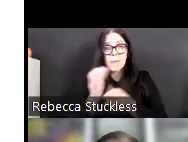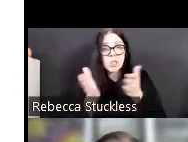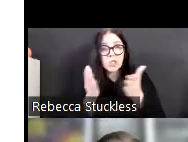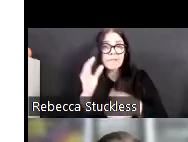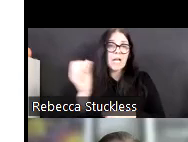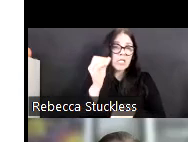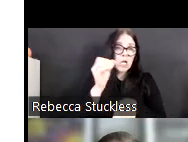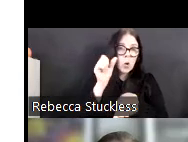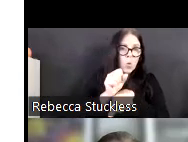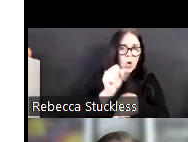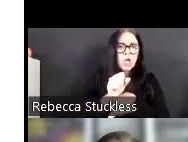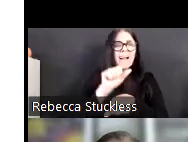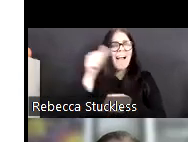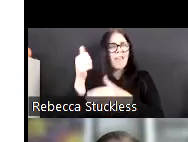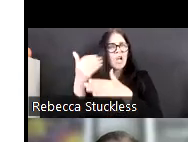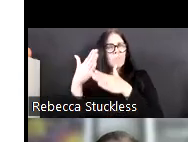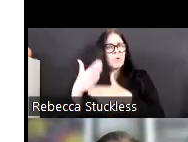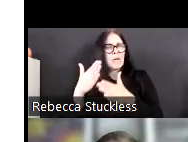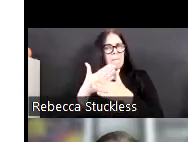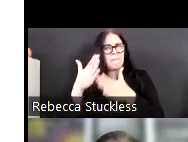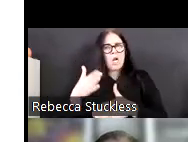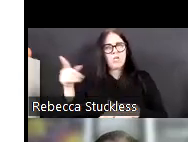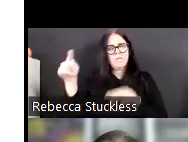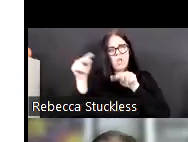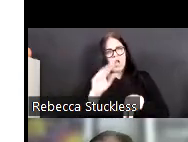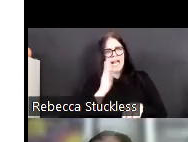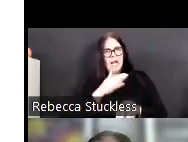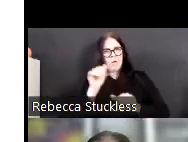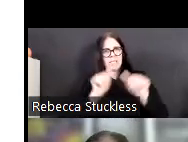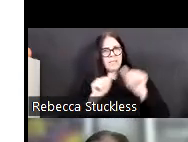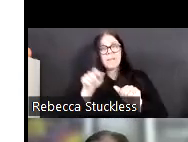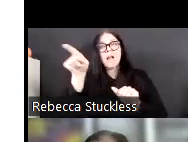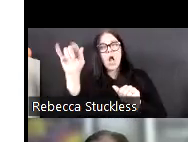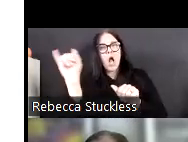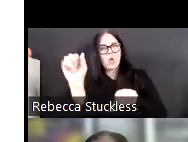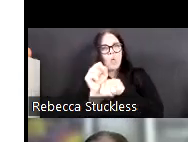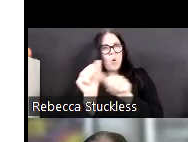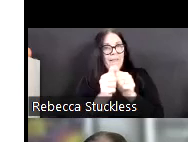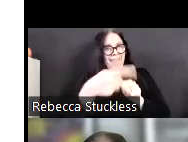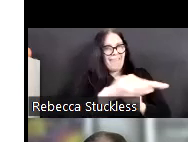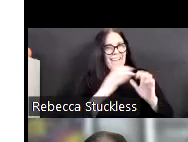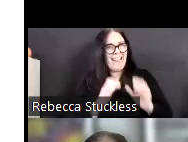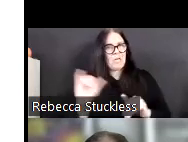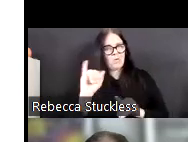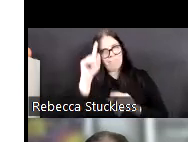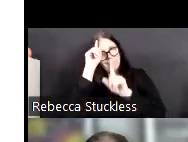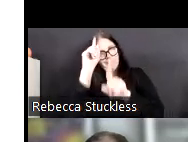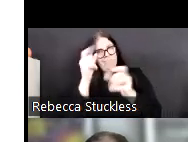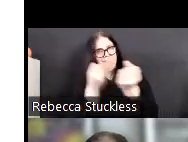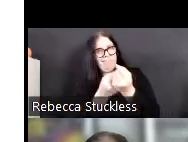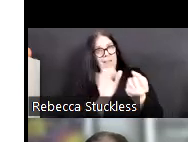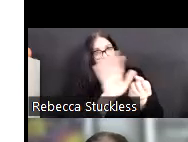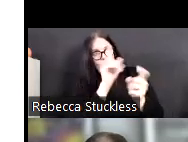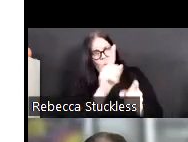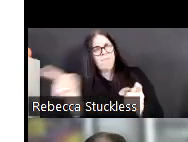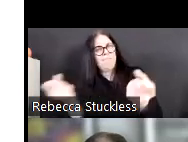Works, other community partners that are looking at our assessment and also working with those clients to support their goals. And